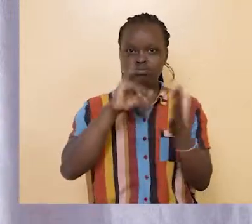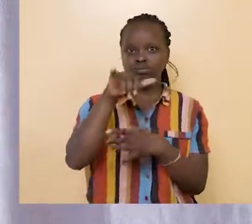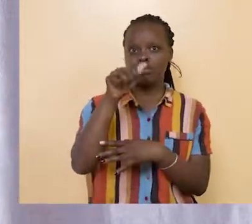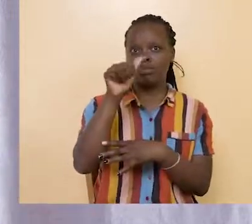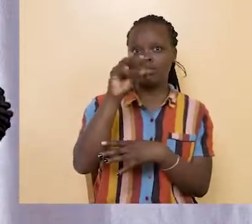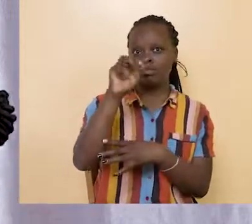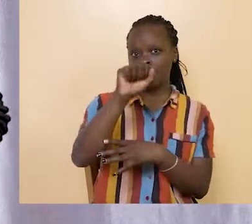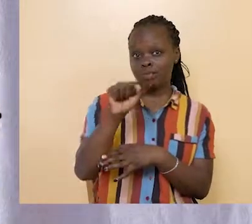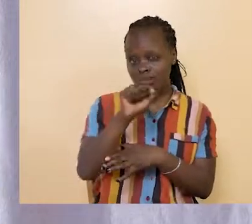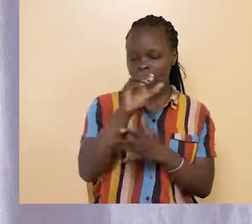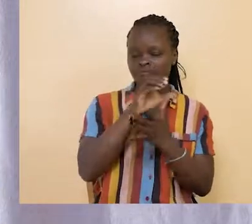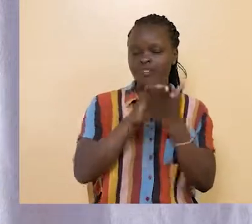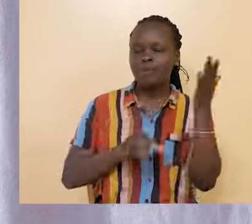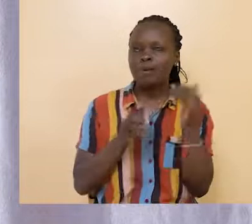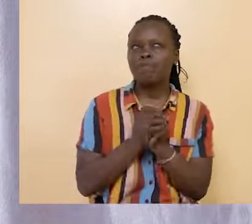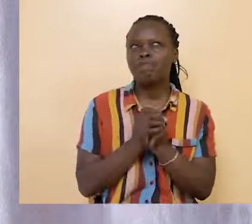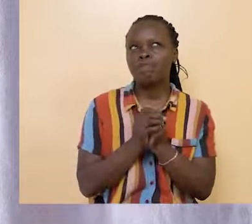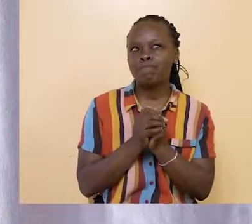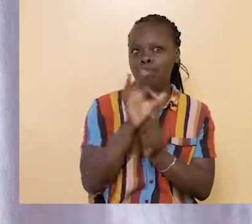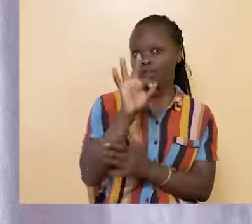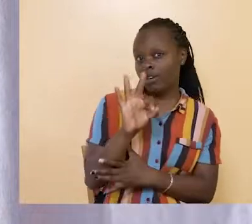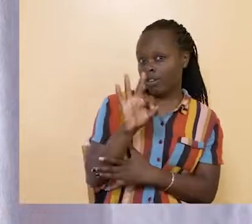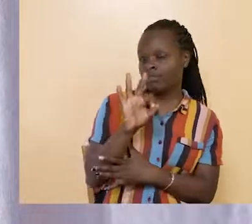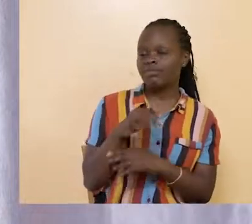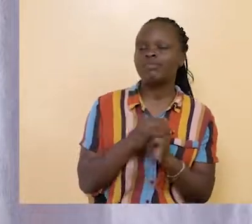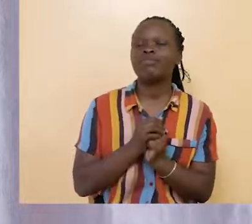James chapter 3,